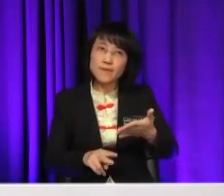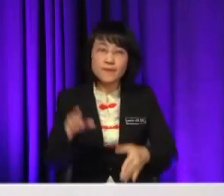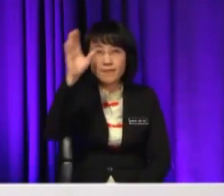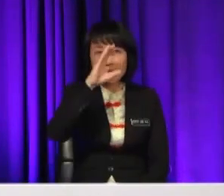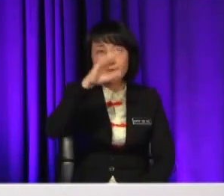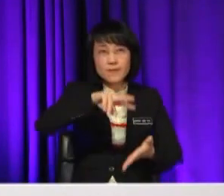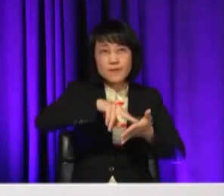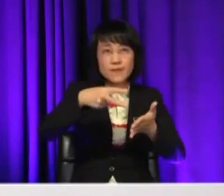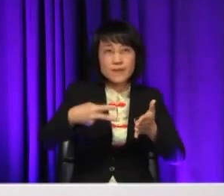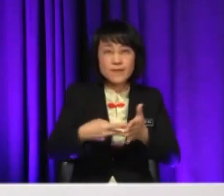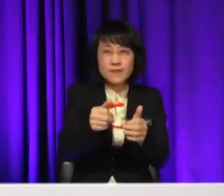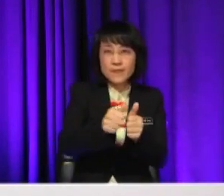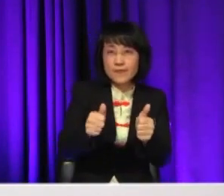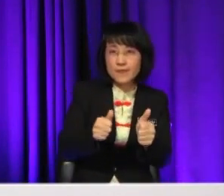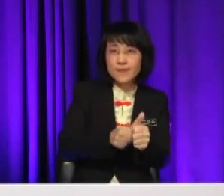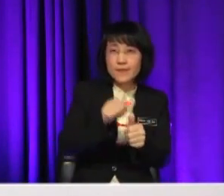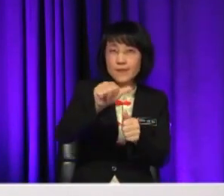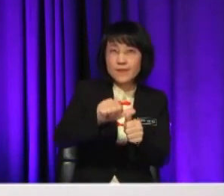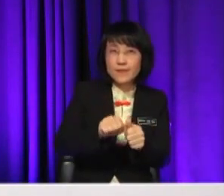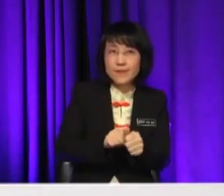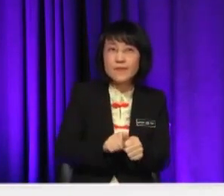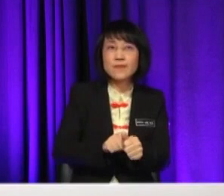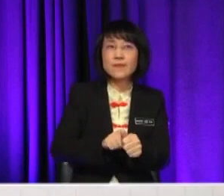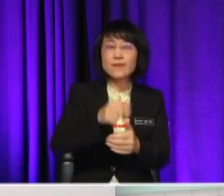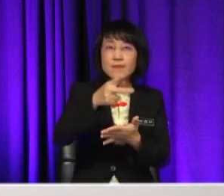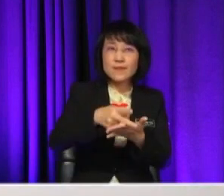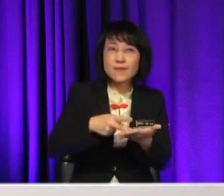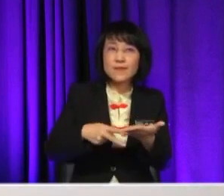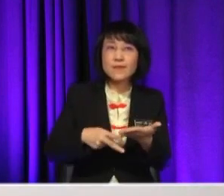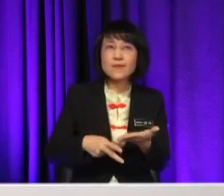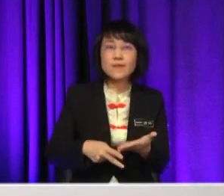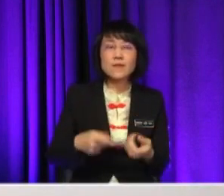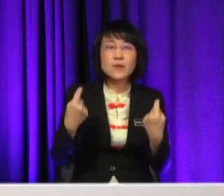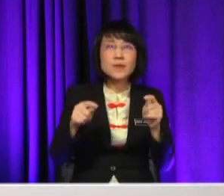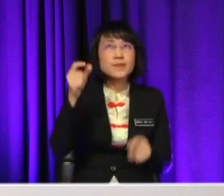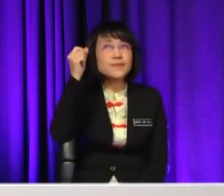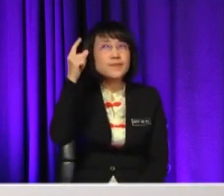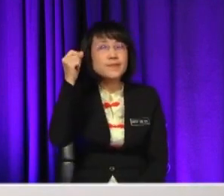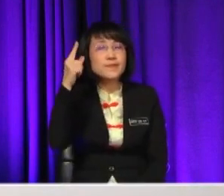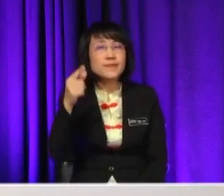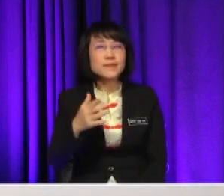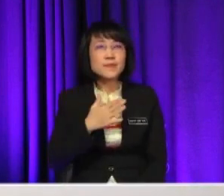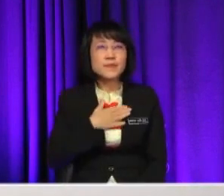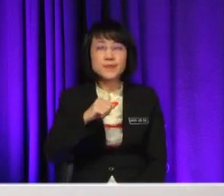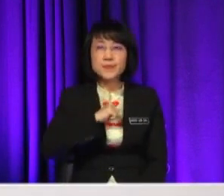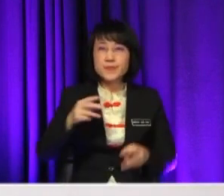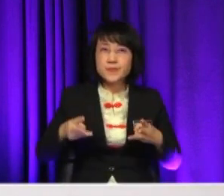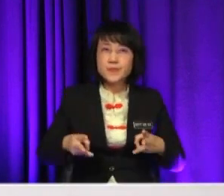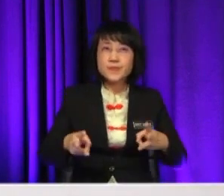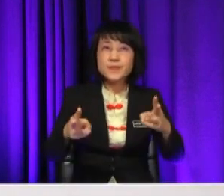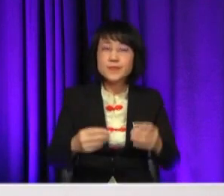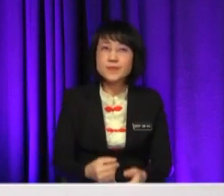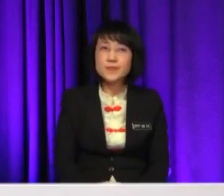behind each part. Okay. Just trying to interpret it in my own way. Okay, so do you look at the words or do you look at the whole